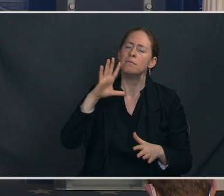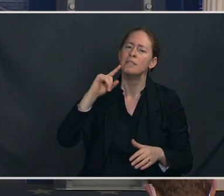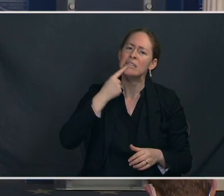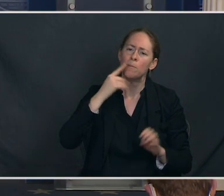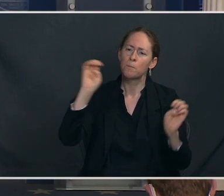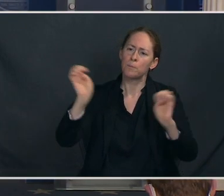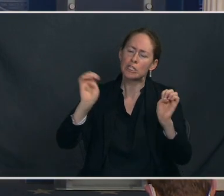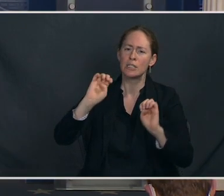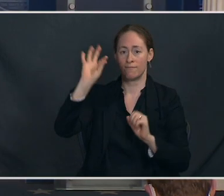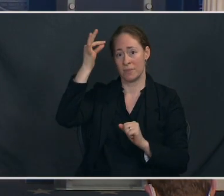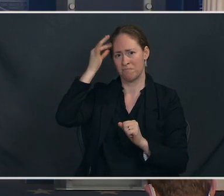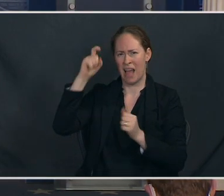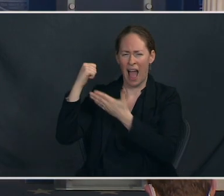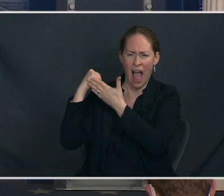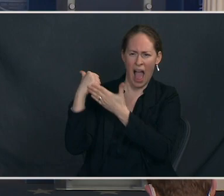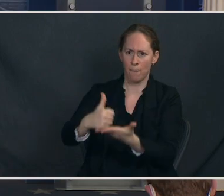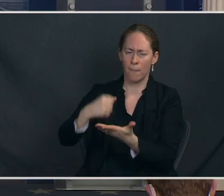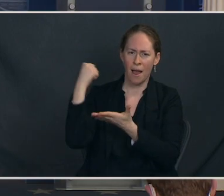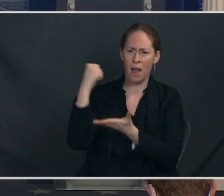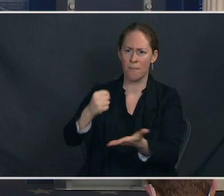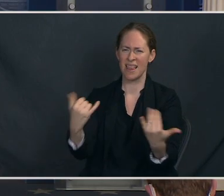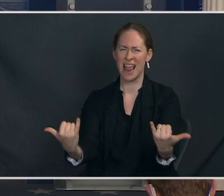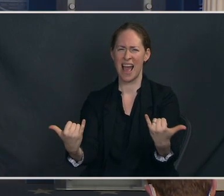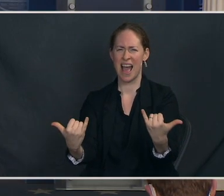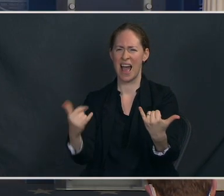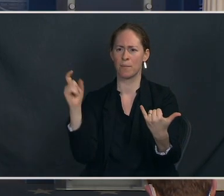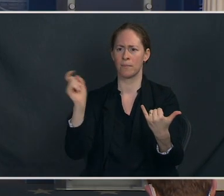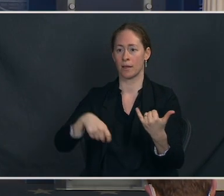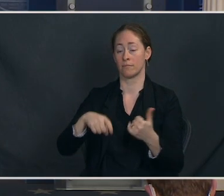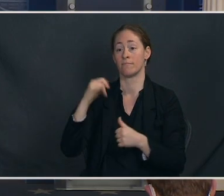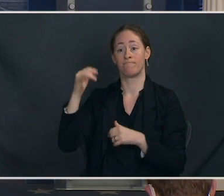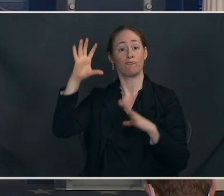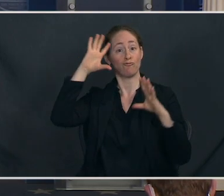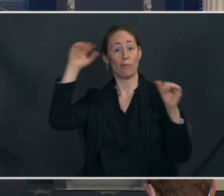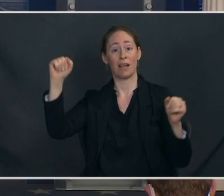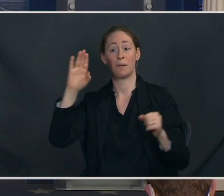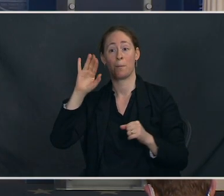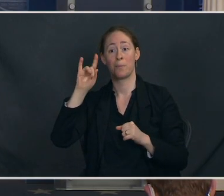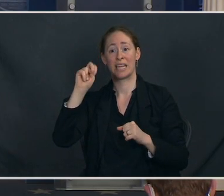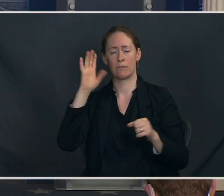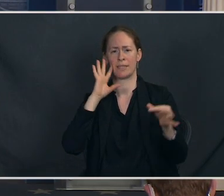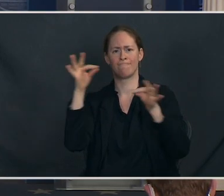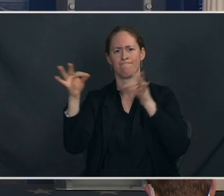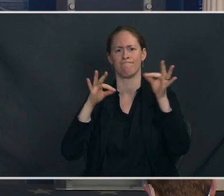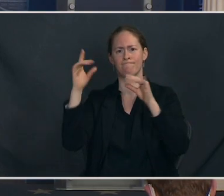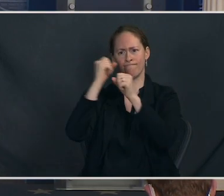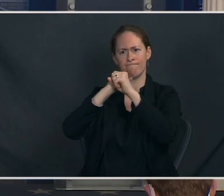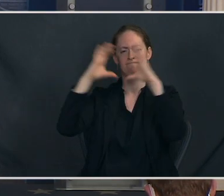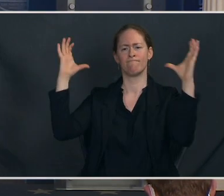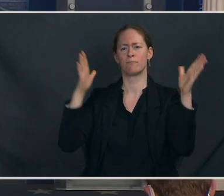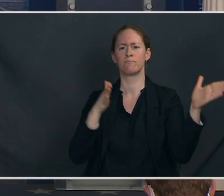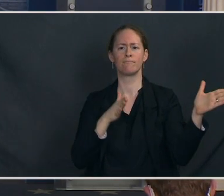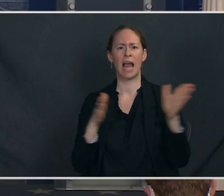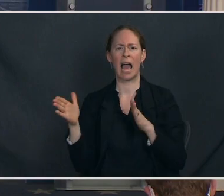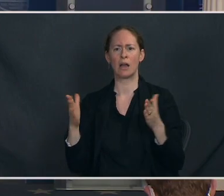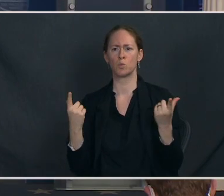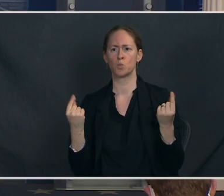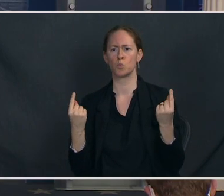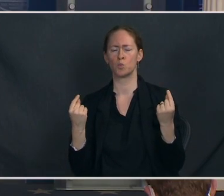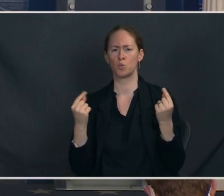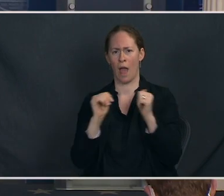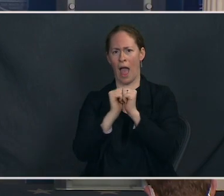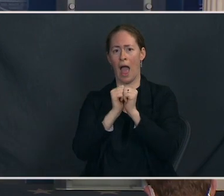Today, President Biden will deliver a national address on his plans to advance racial justice and equity, starting with